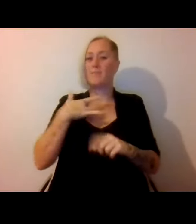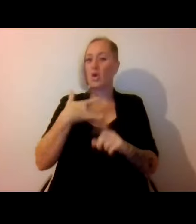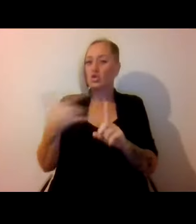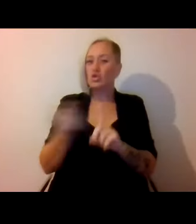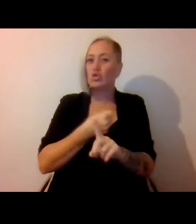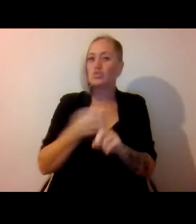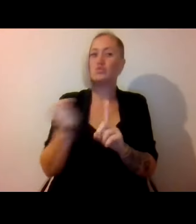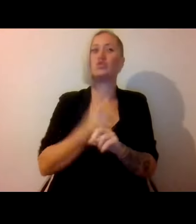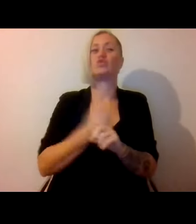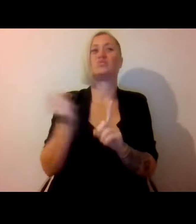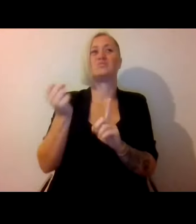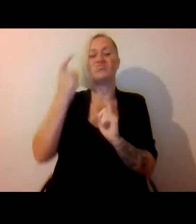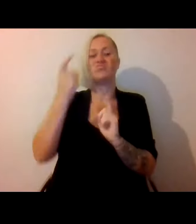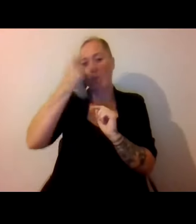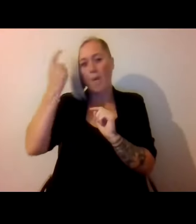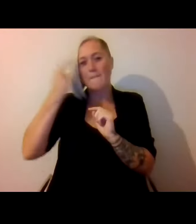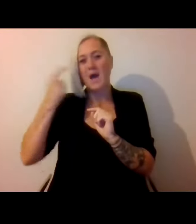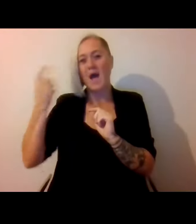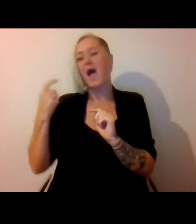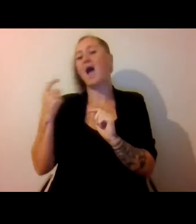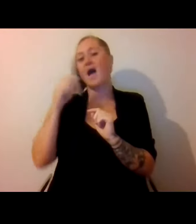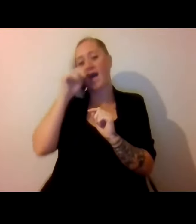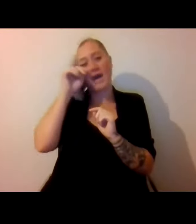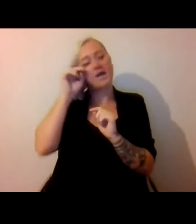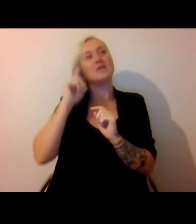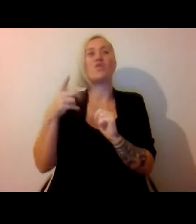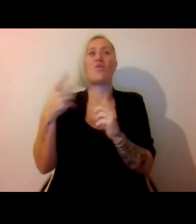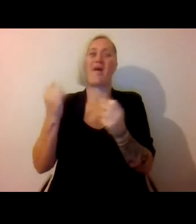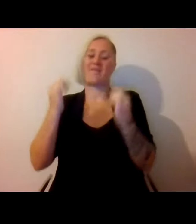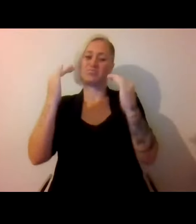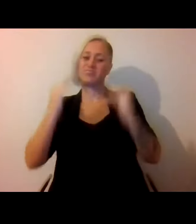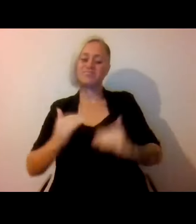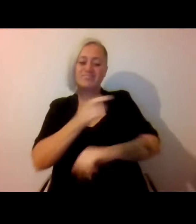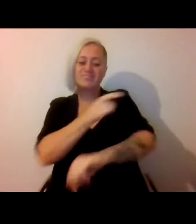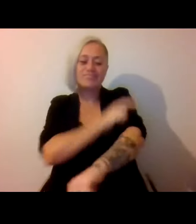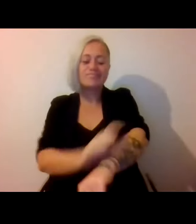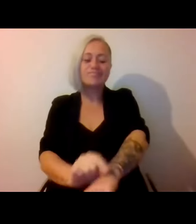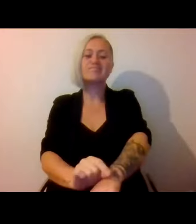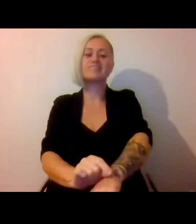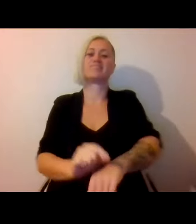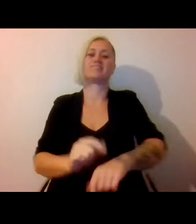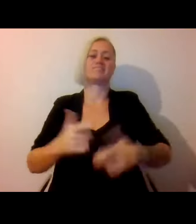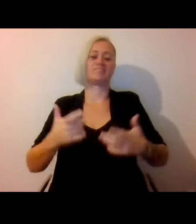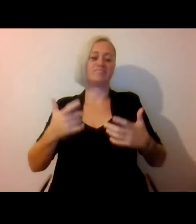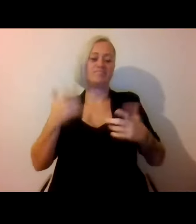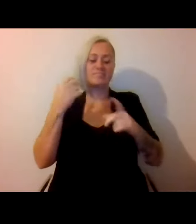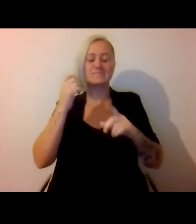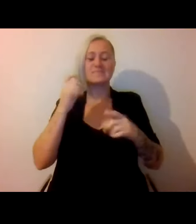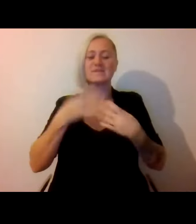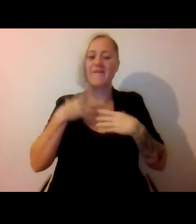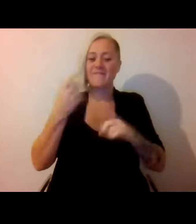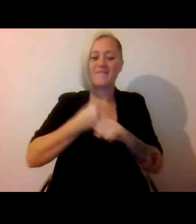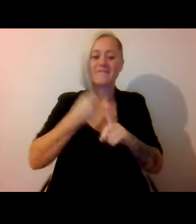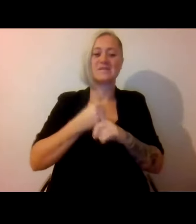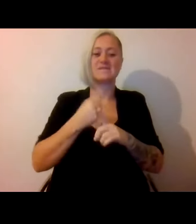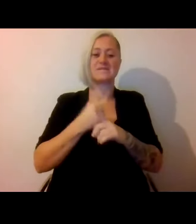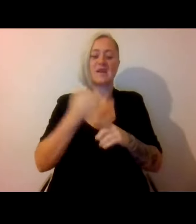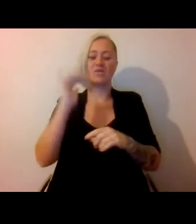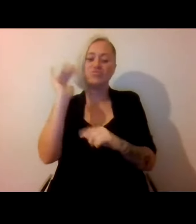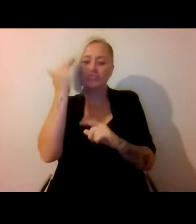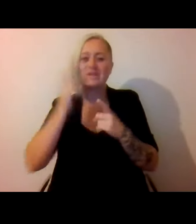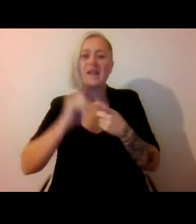range of traumas. So they often have lower self-esteem, self-efficacy, resilience,